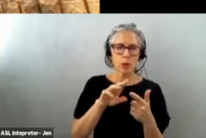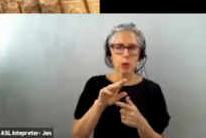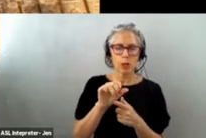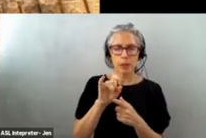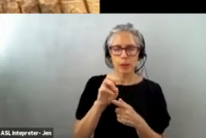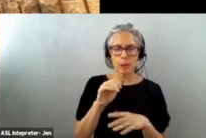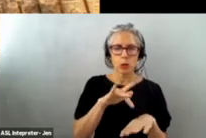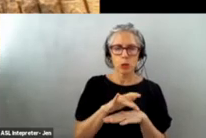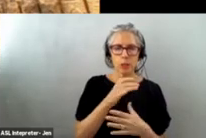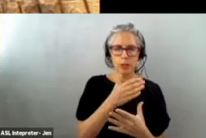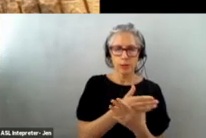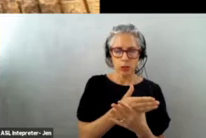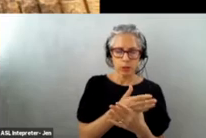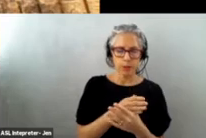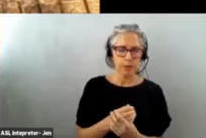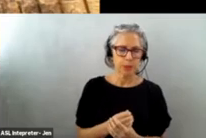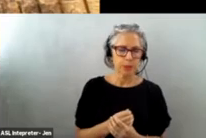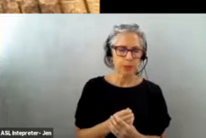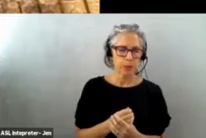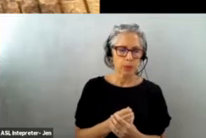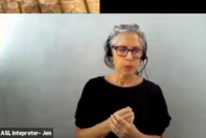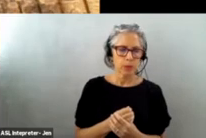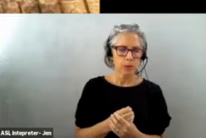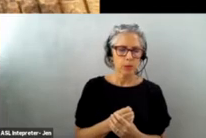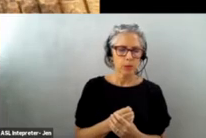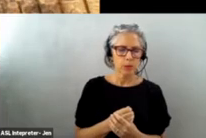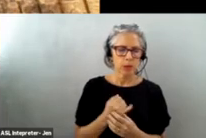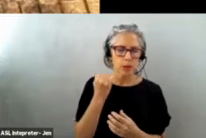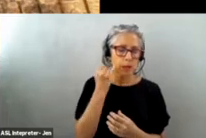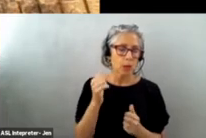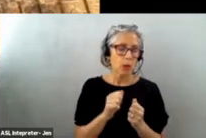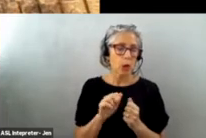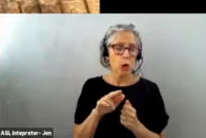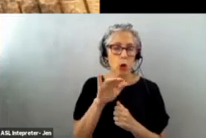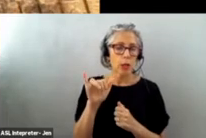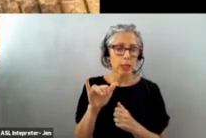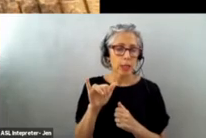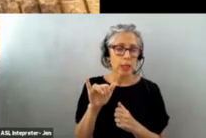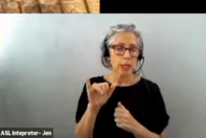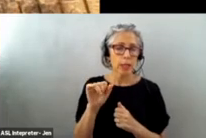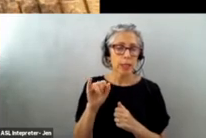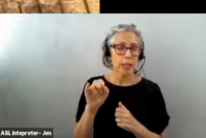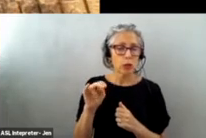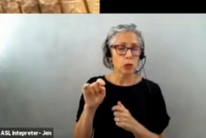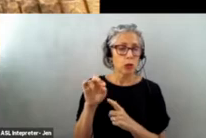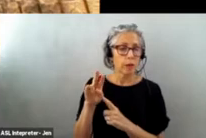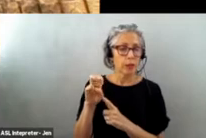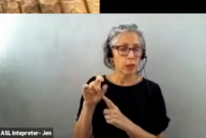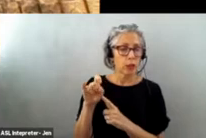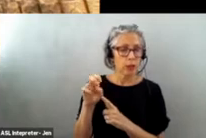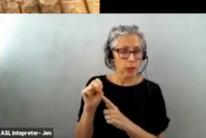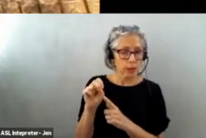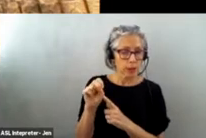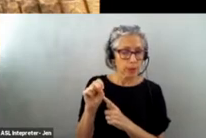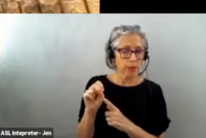intervention. And the idea with early intervention, as Diane and Hans also alluded to, is that if